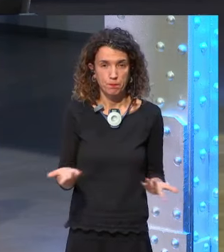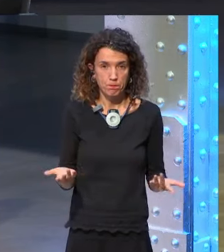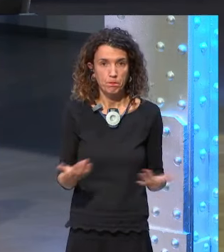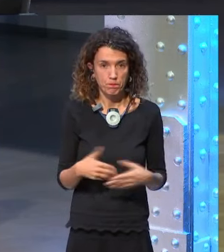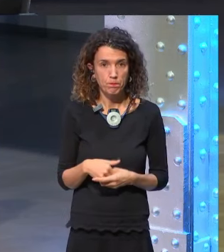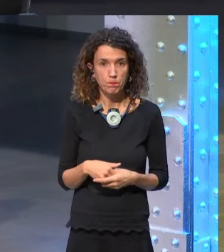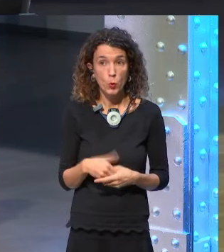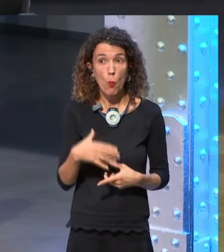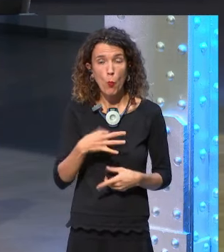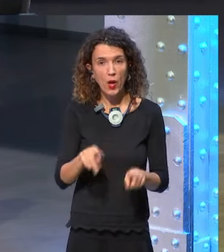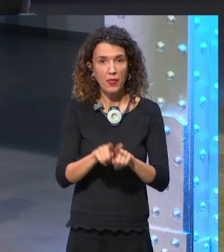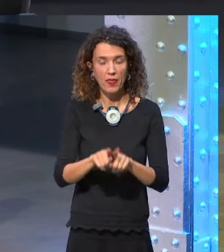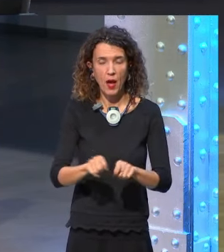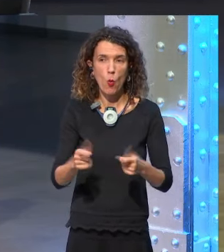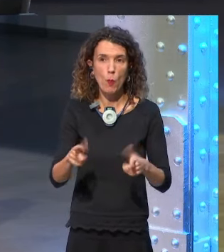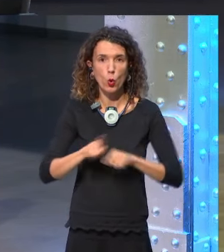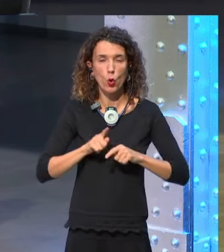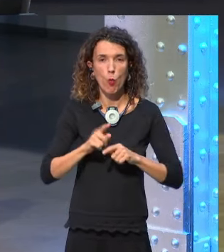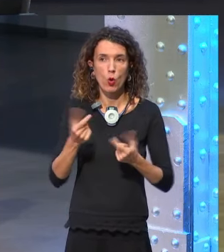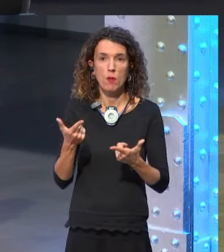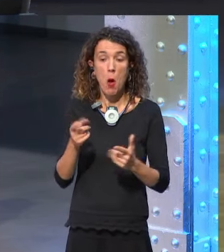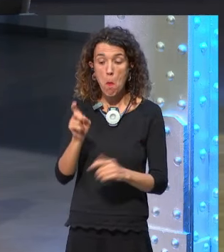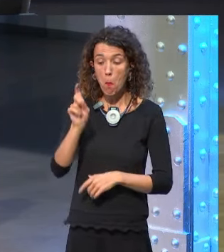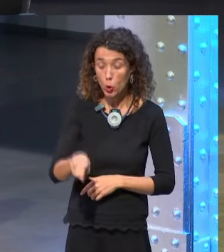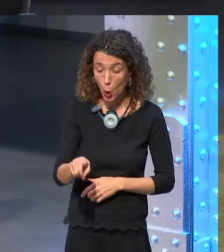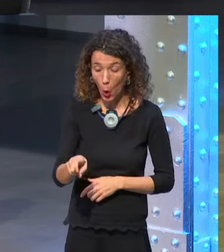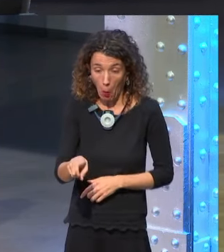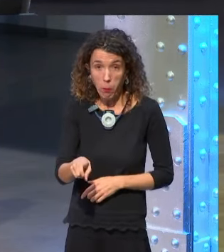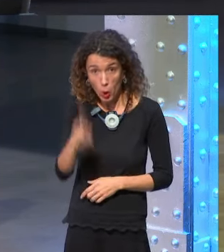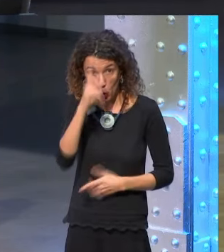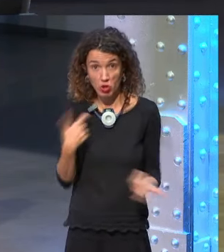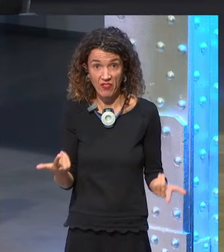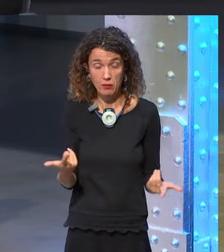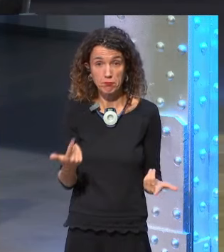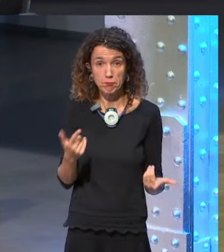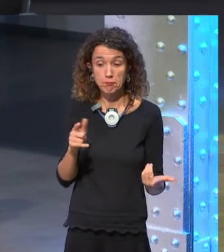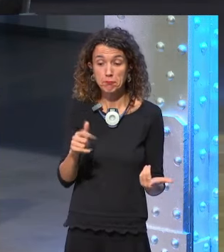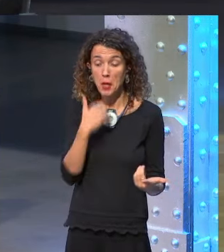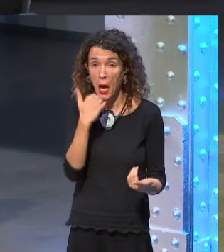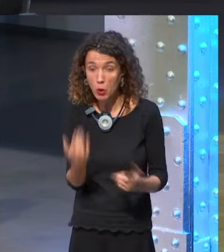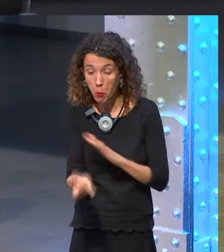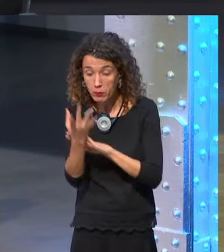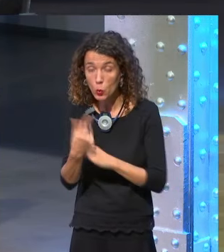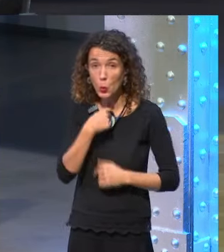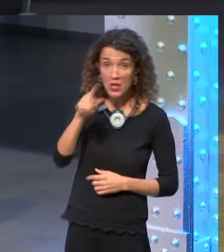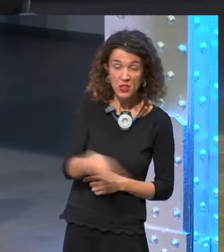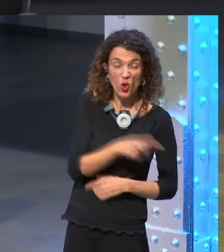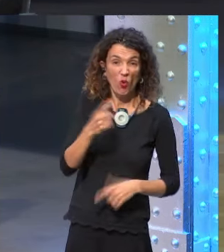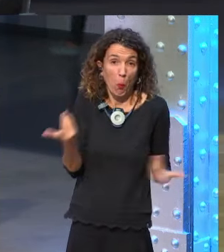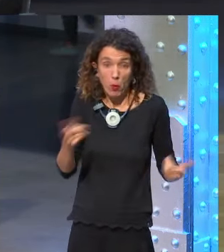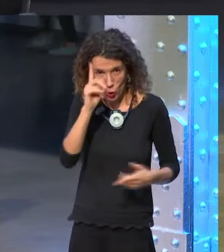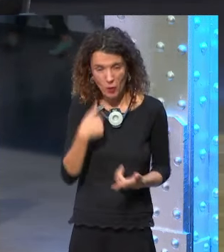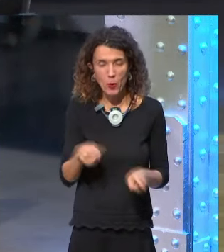some software, it does something, it gives you something, maybe you like it, maybe you don't, but you get this kind of a bit disconnected